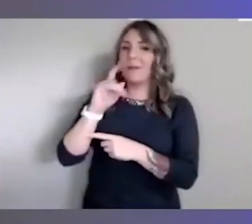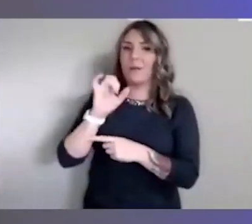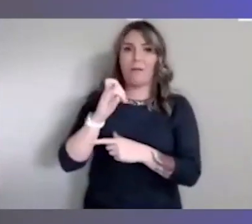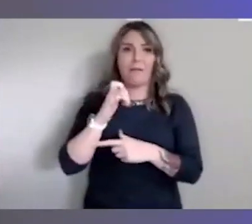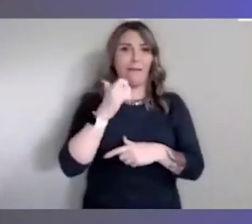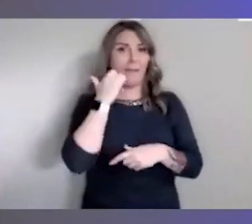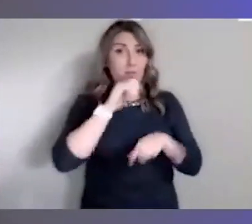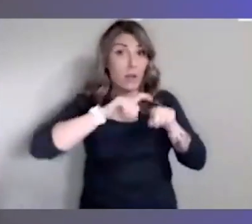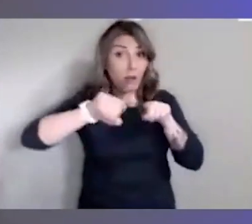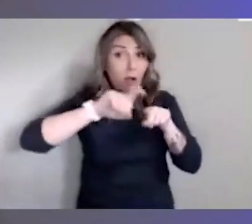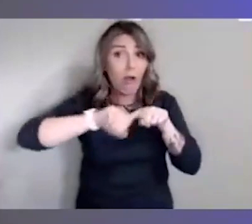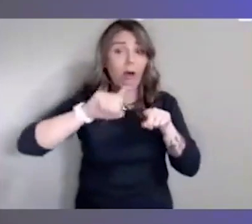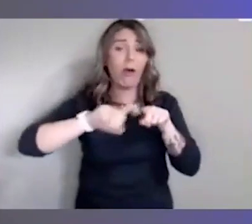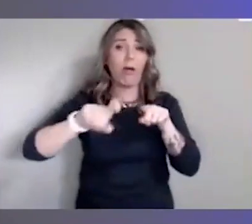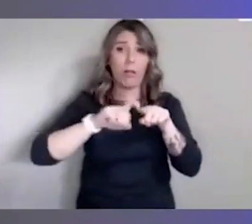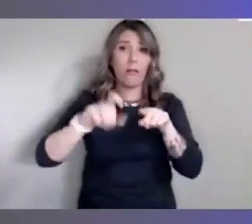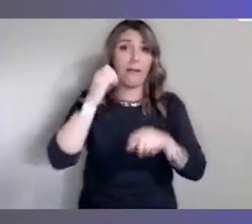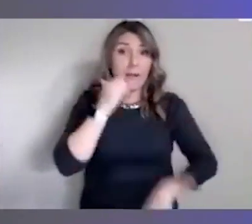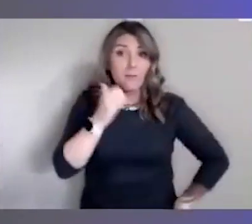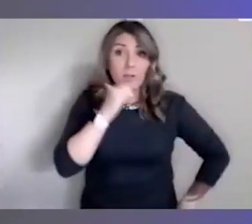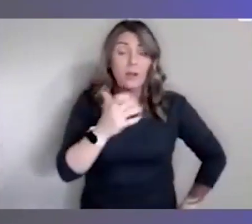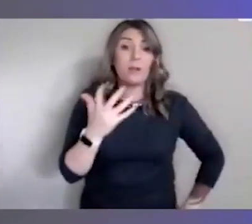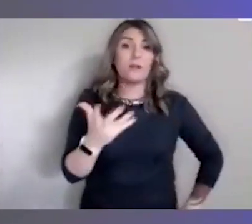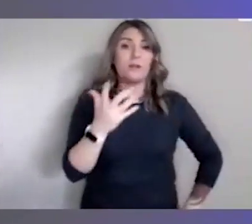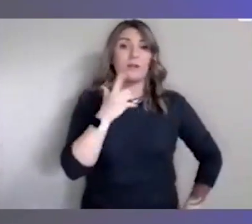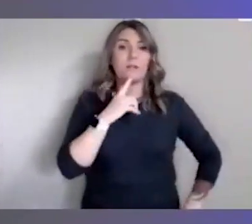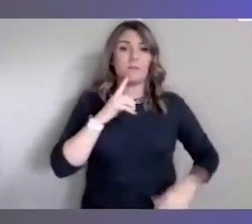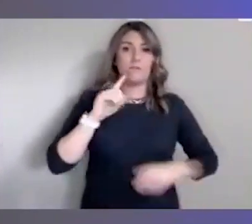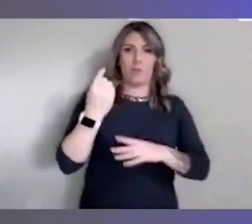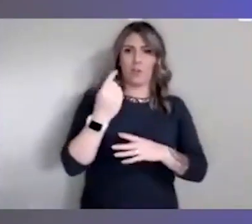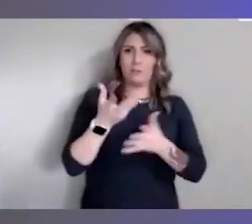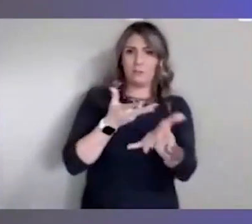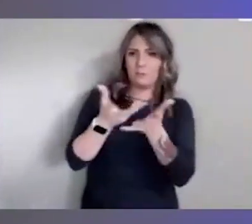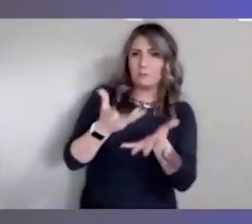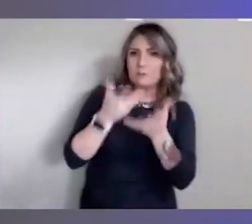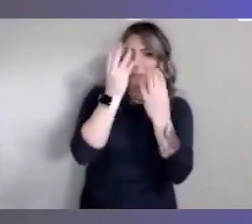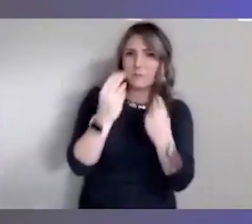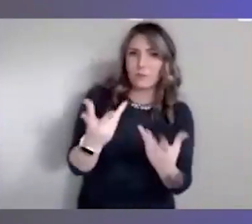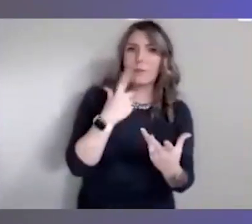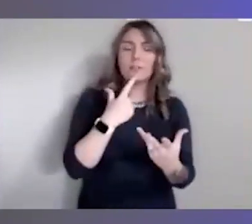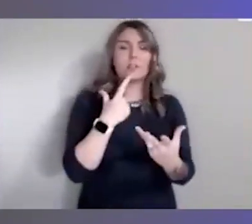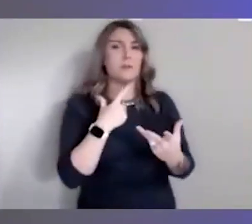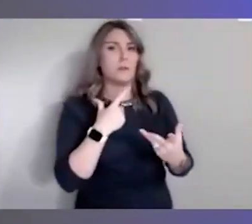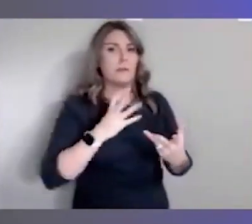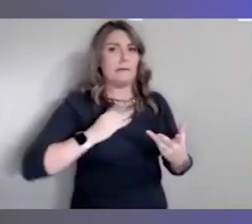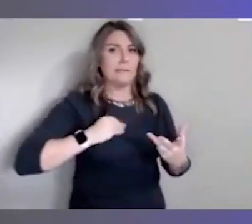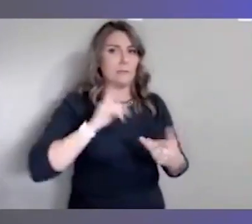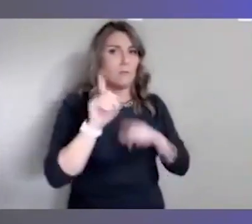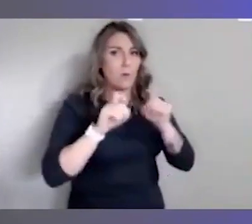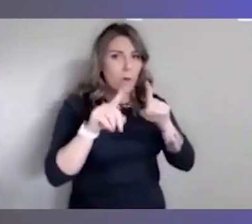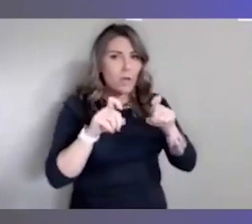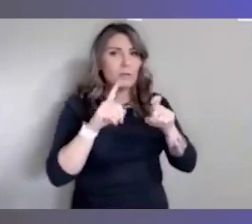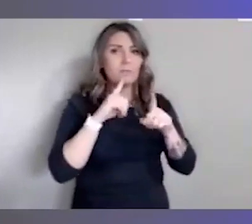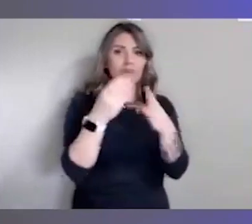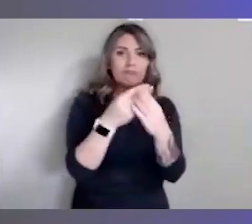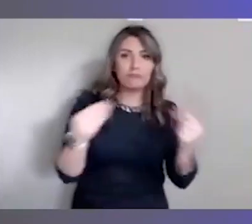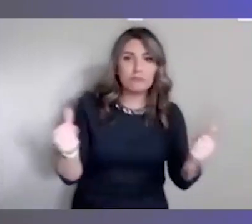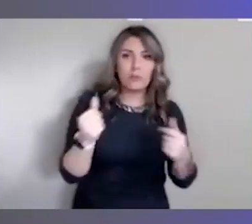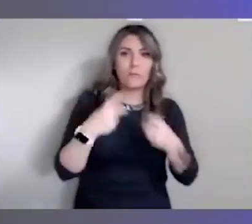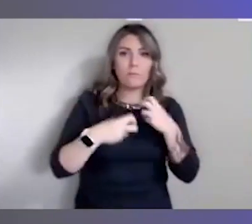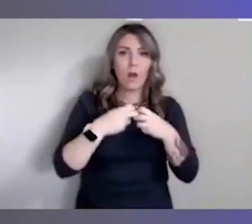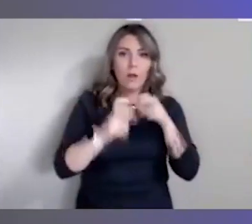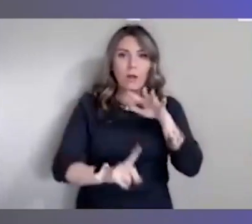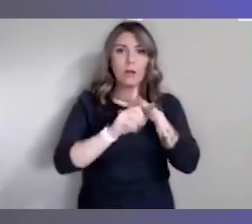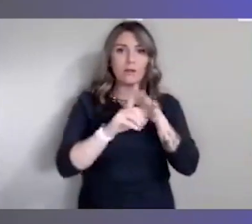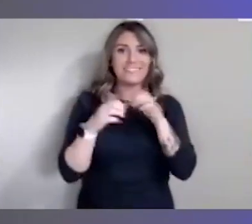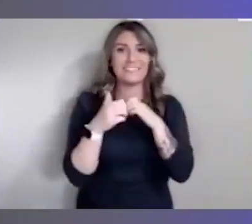we could, first of all, disseminate information, take questions, solve problems together. That was very